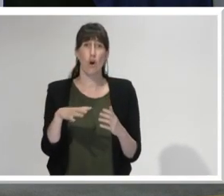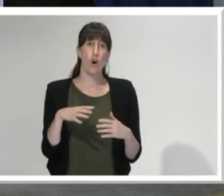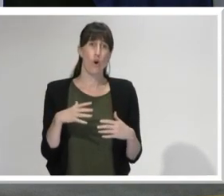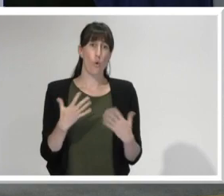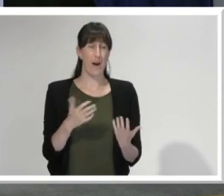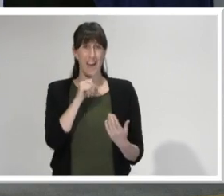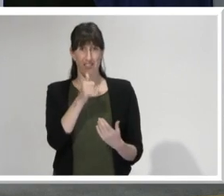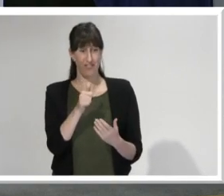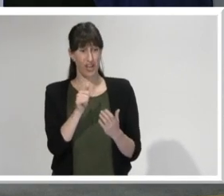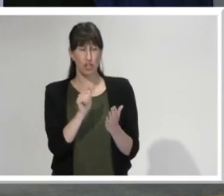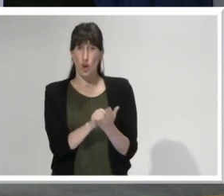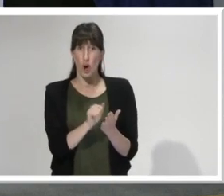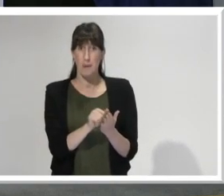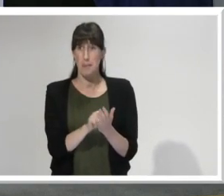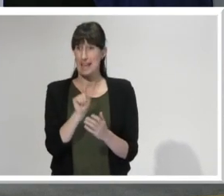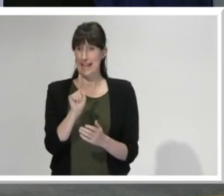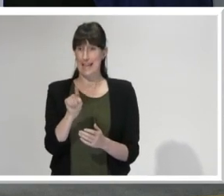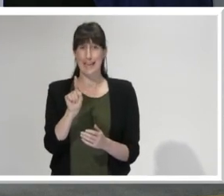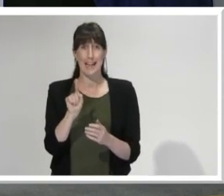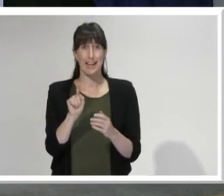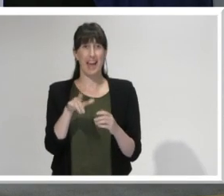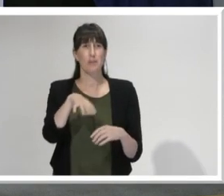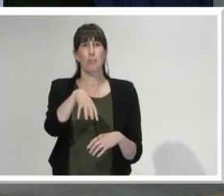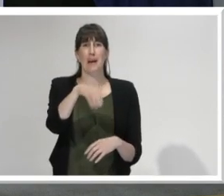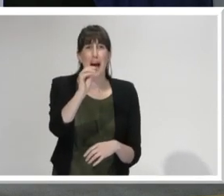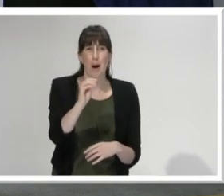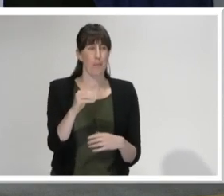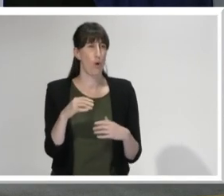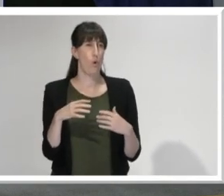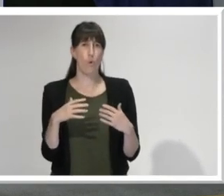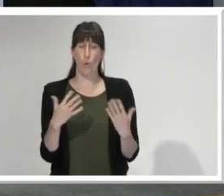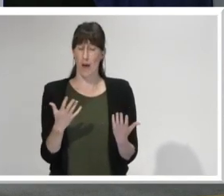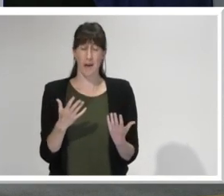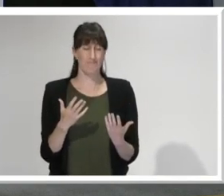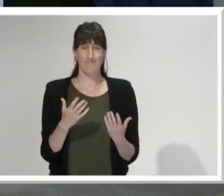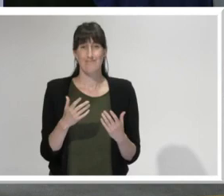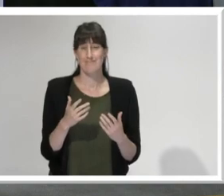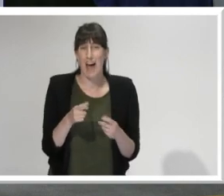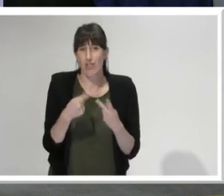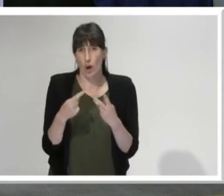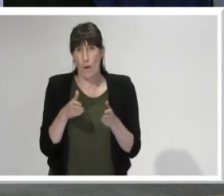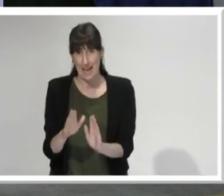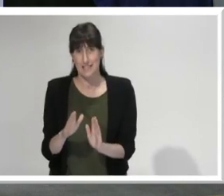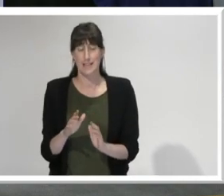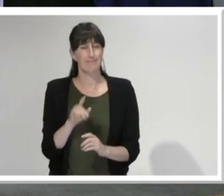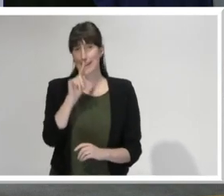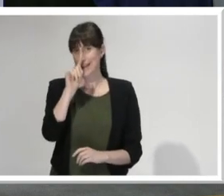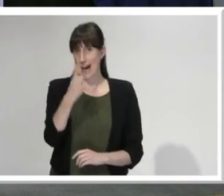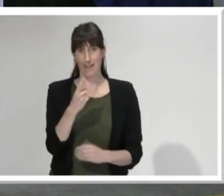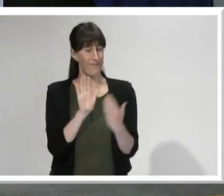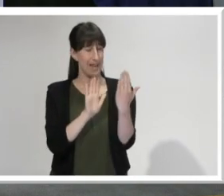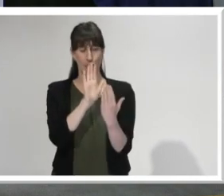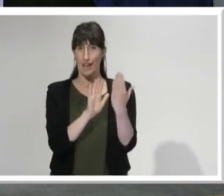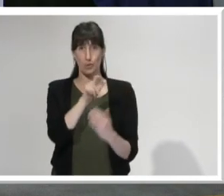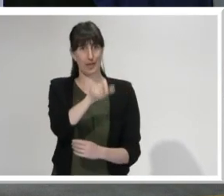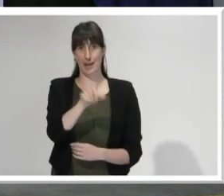we're asking everyone, remember when you're building in your innovation, you cannot have face-to-face contact with customers. The reason for that is